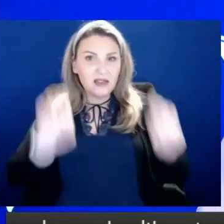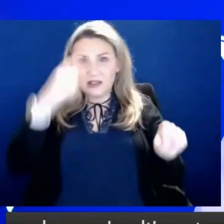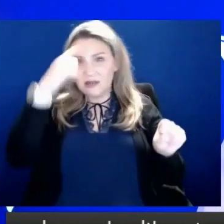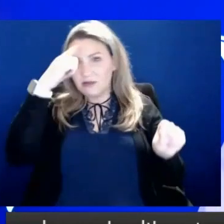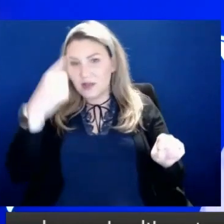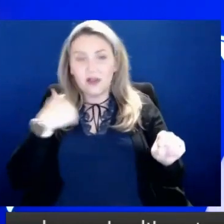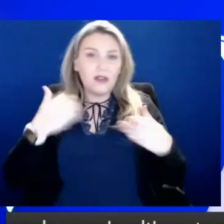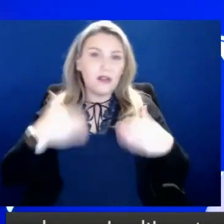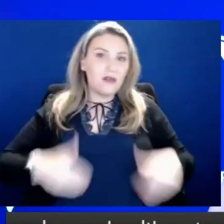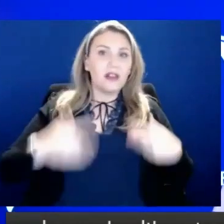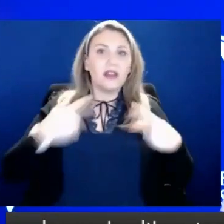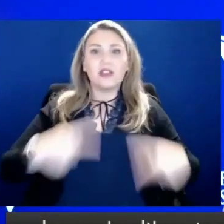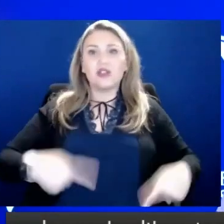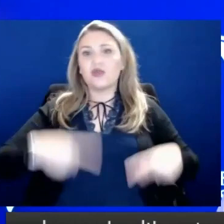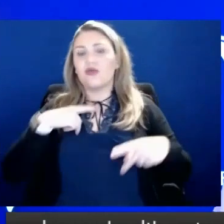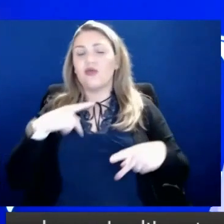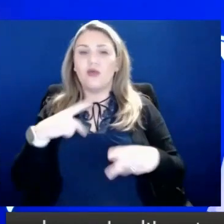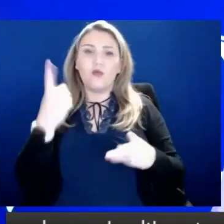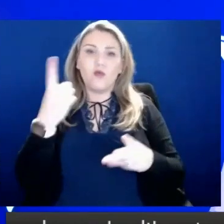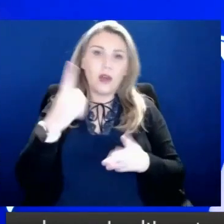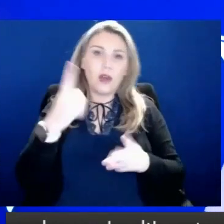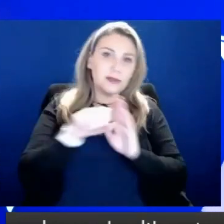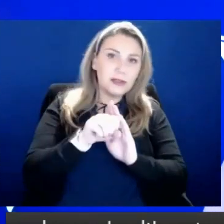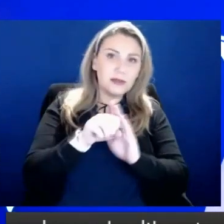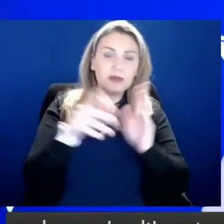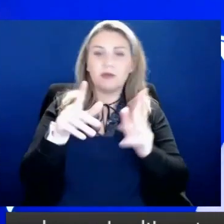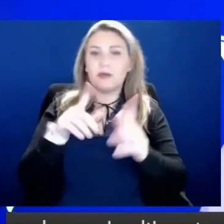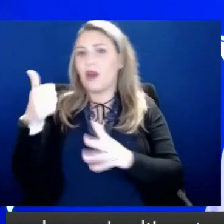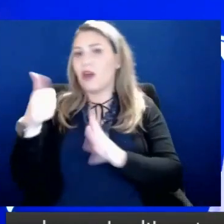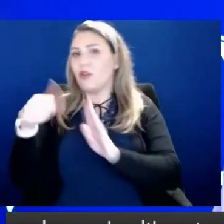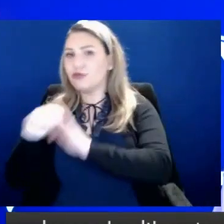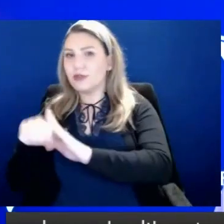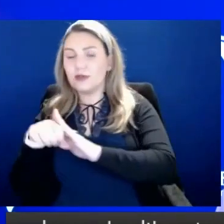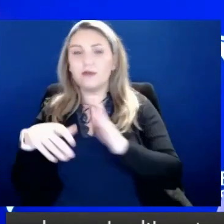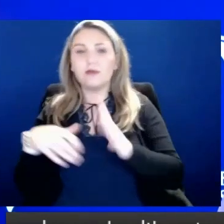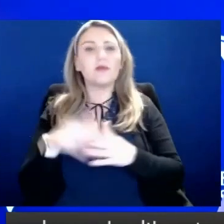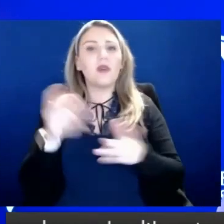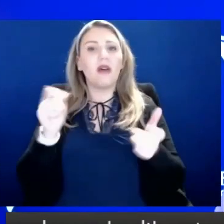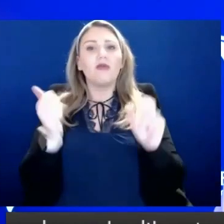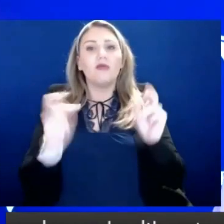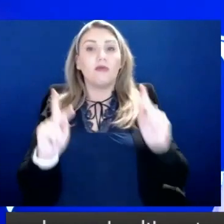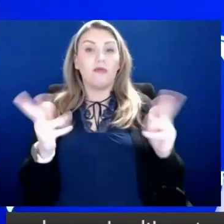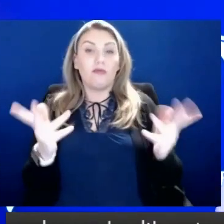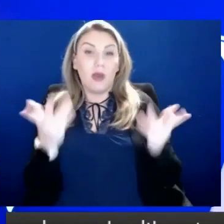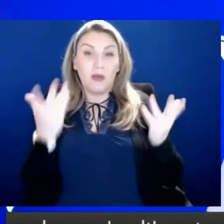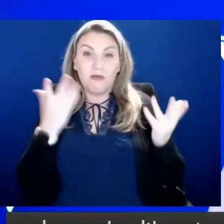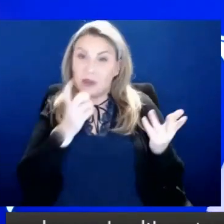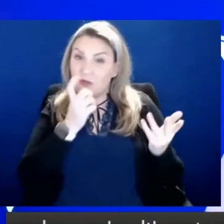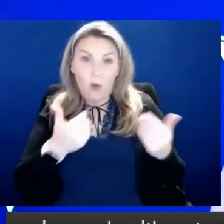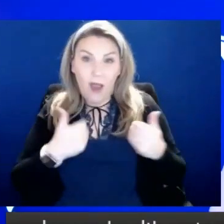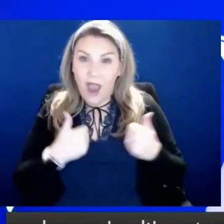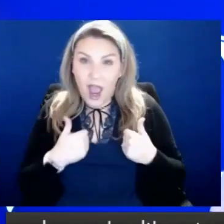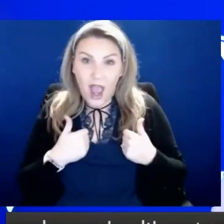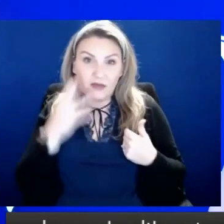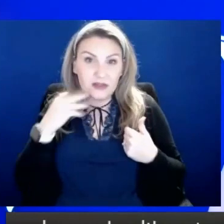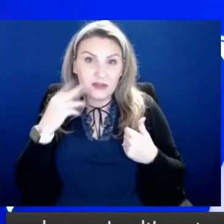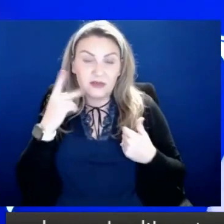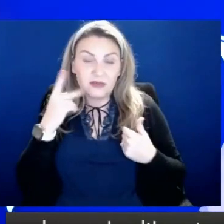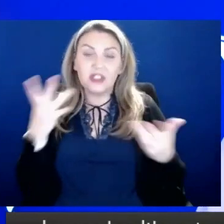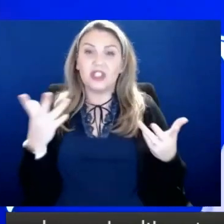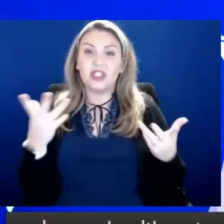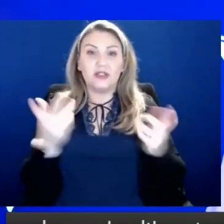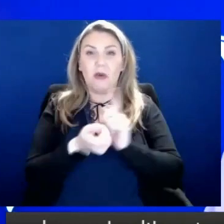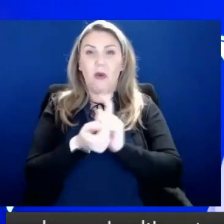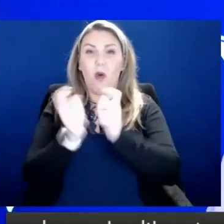one symptom of something, and then other symptoms other people may not have, and so it is so heterogeneous. There is such a variety